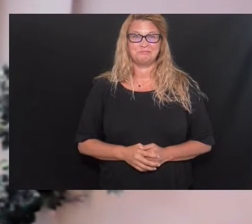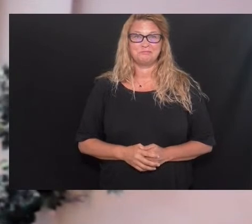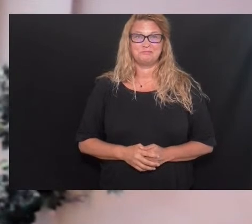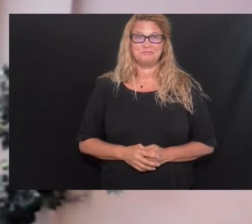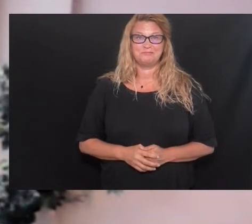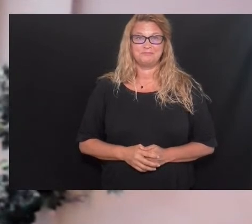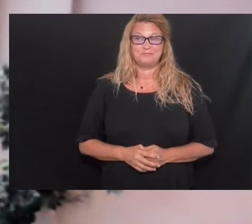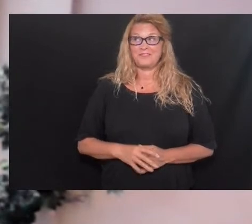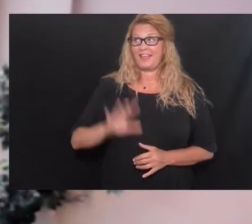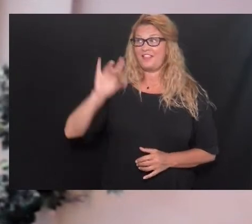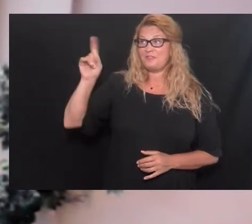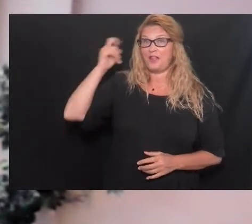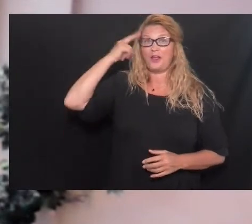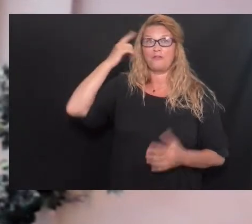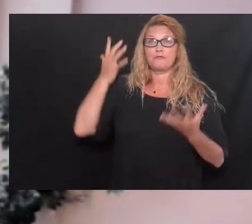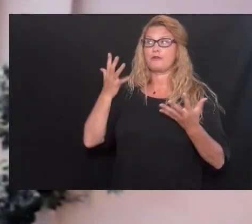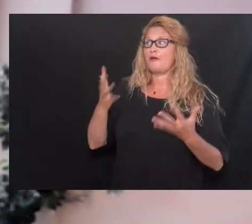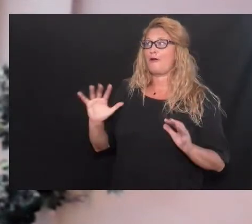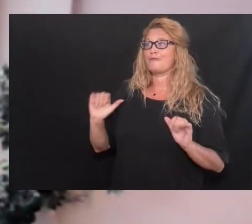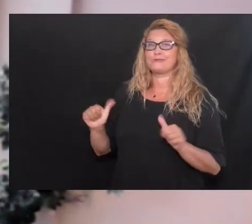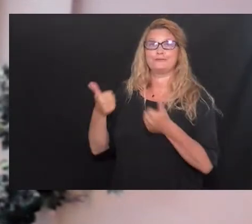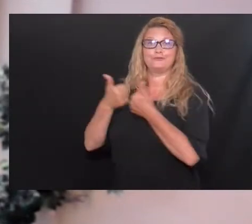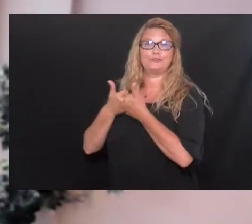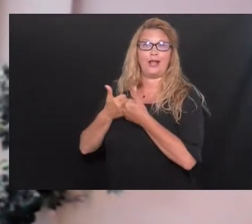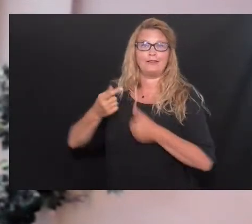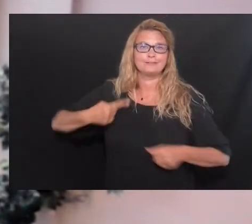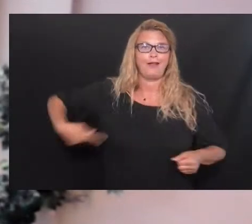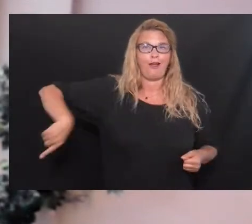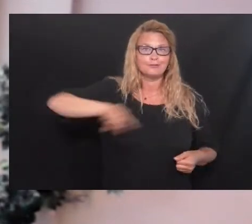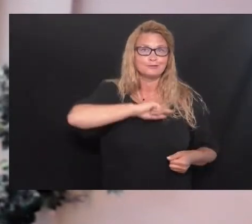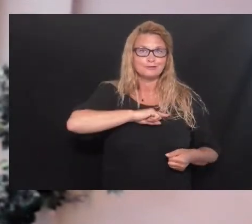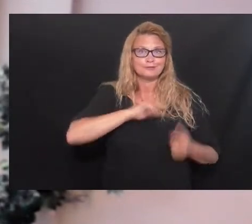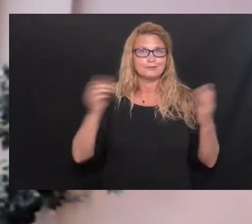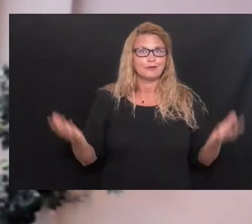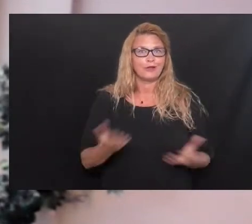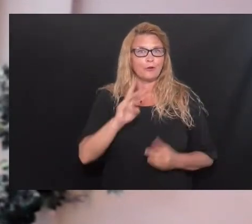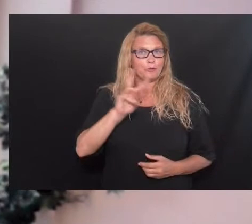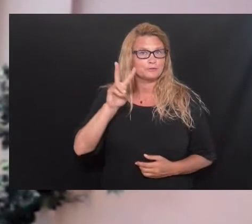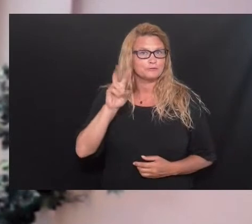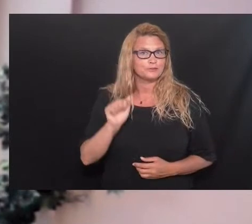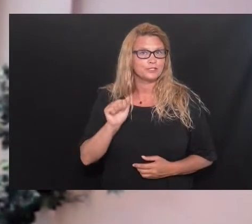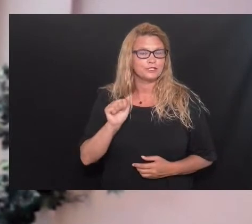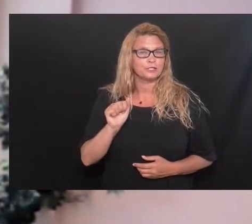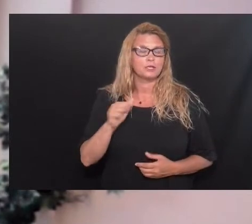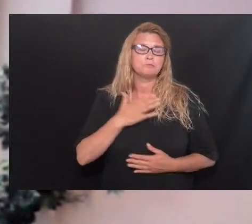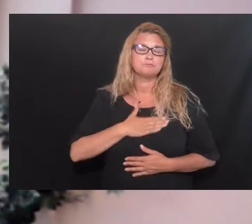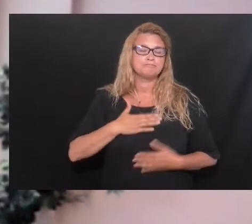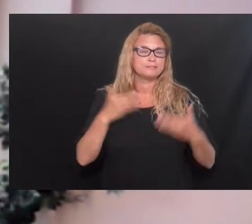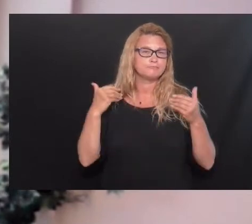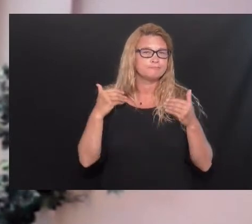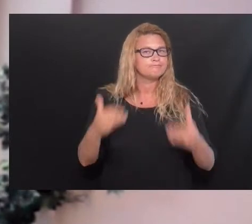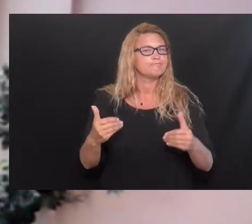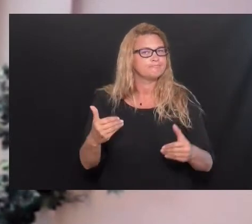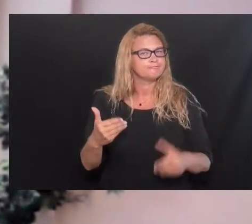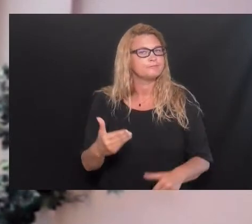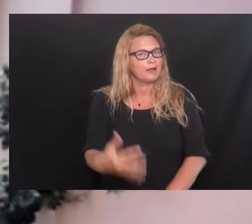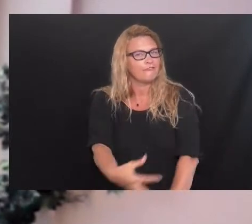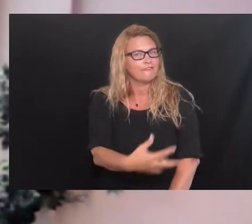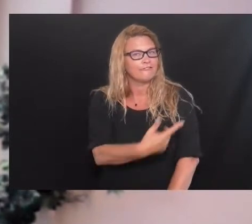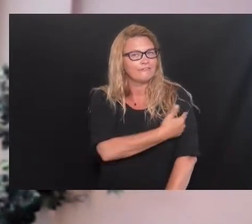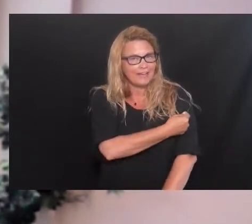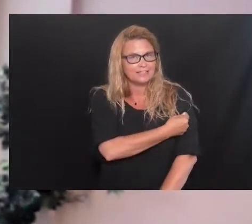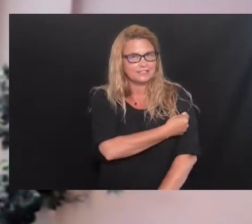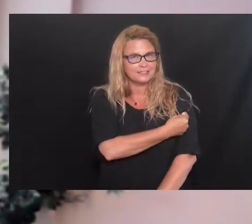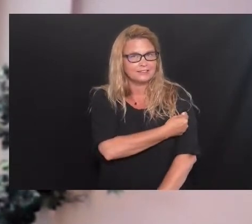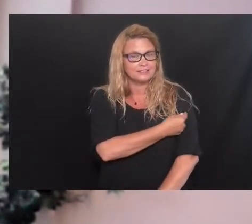has challenged all of us in West Virginia to do, which is to choose vaccination if you are